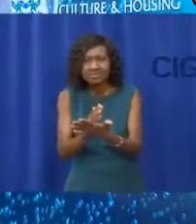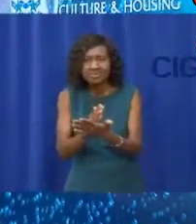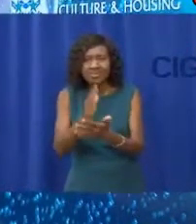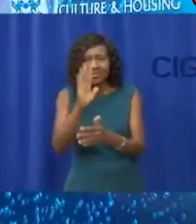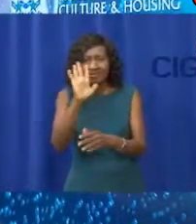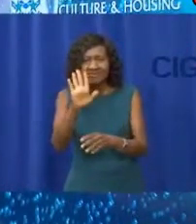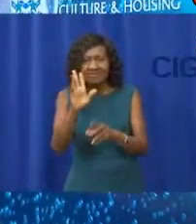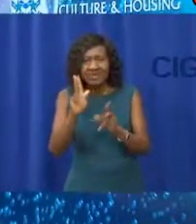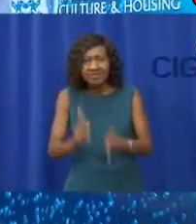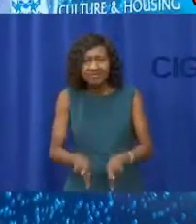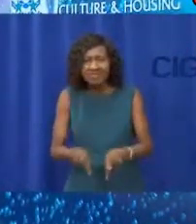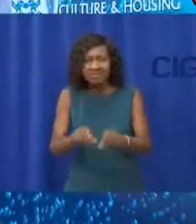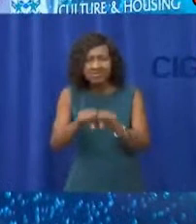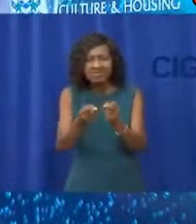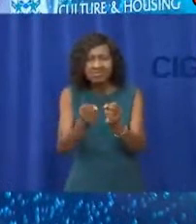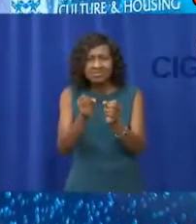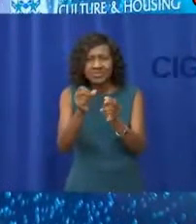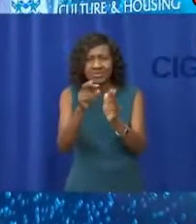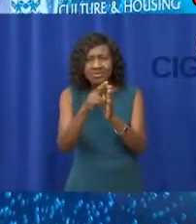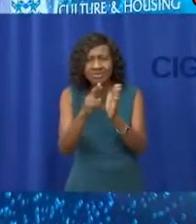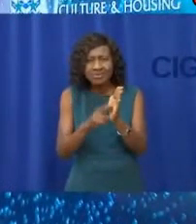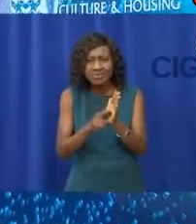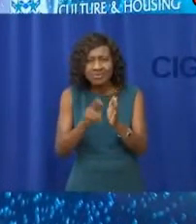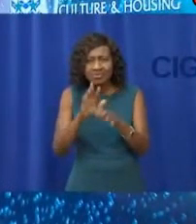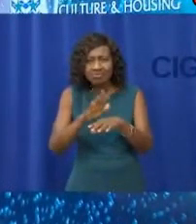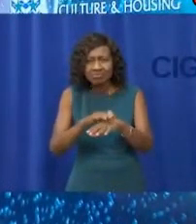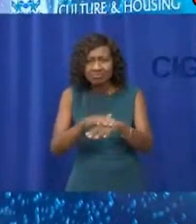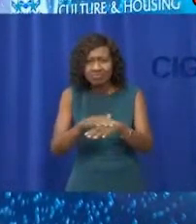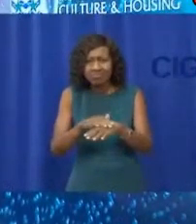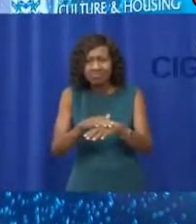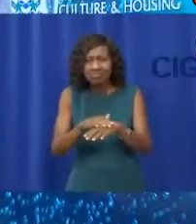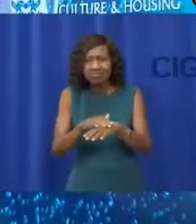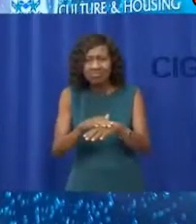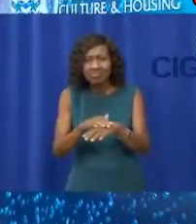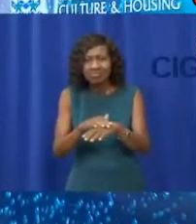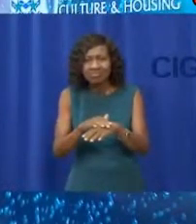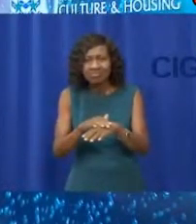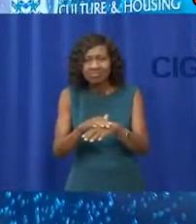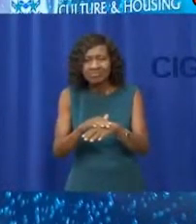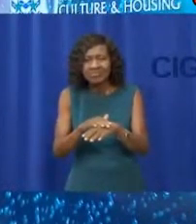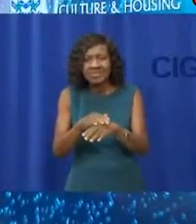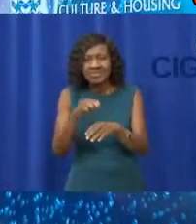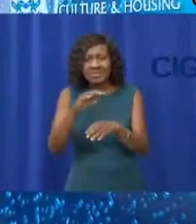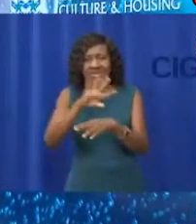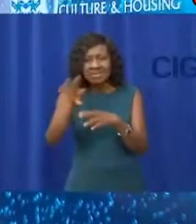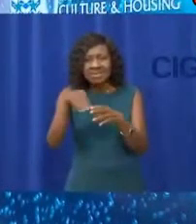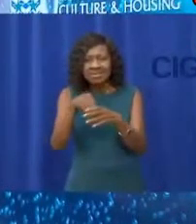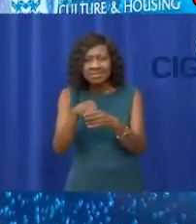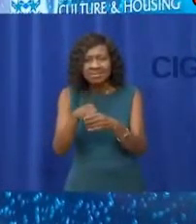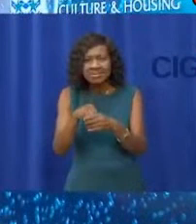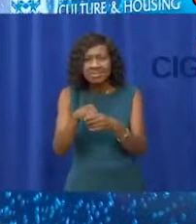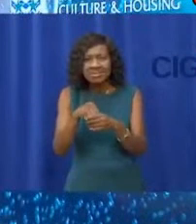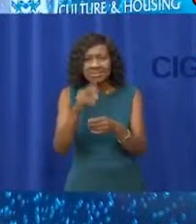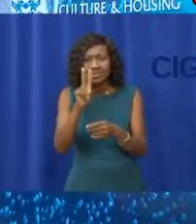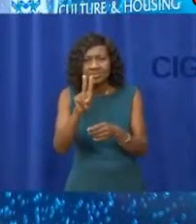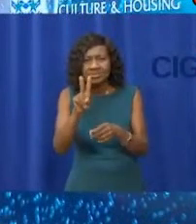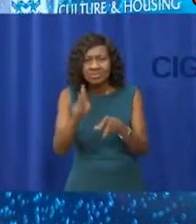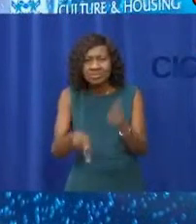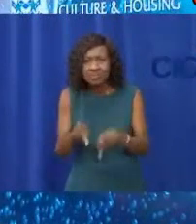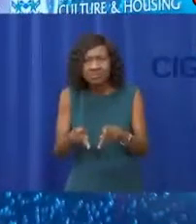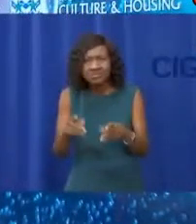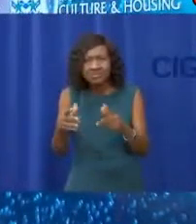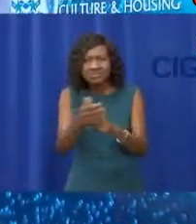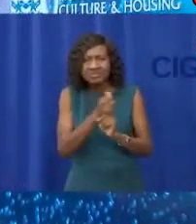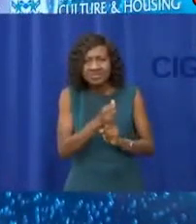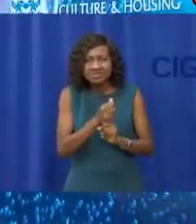5 persons found in breach of curfew, all warned for prosecution. This included 2 persons who were arrested